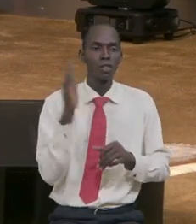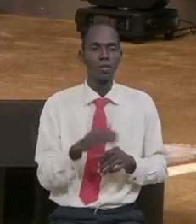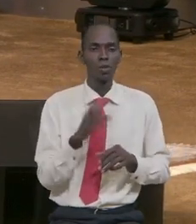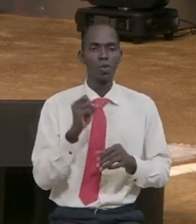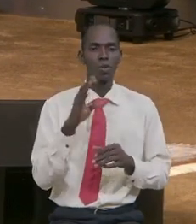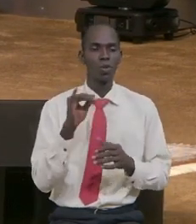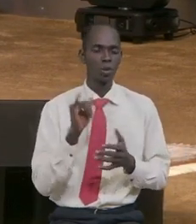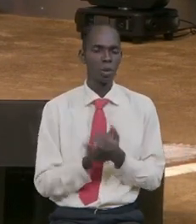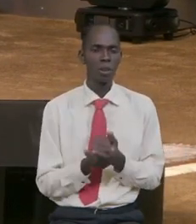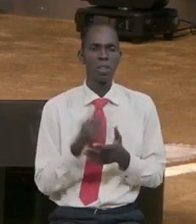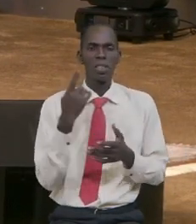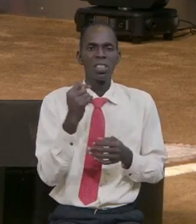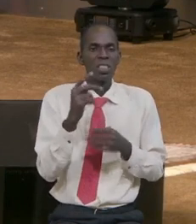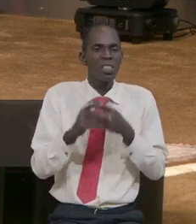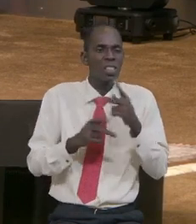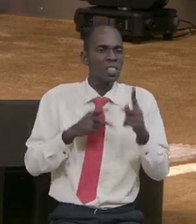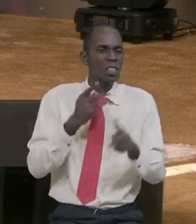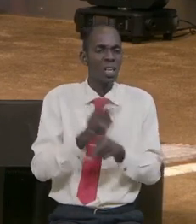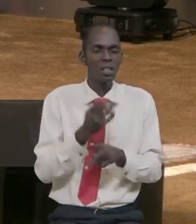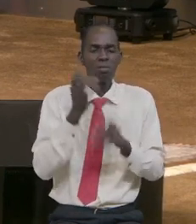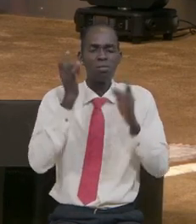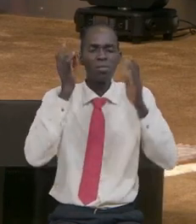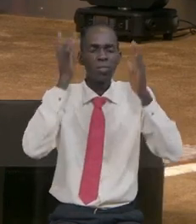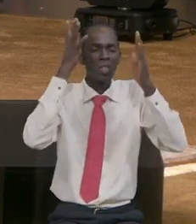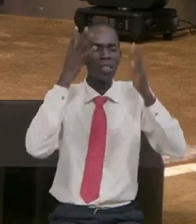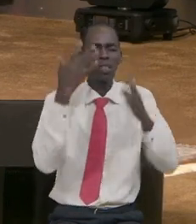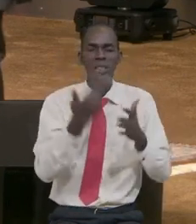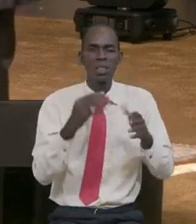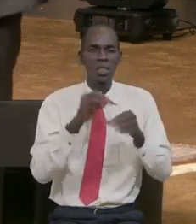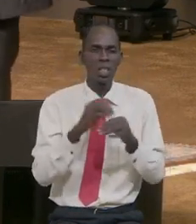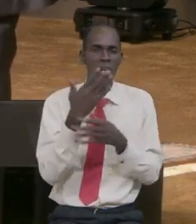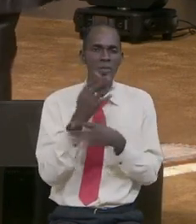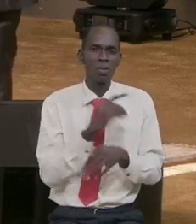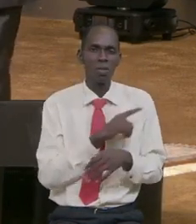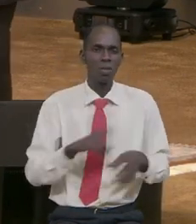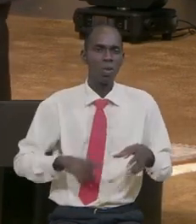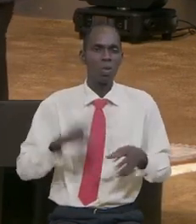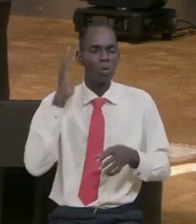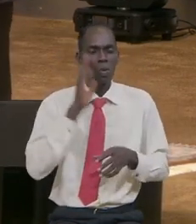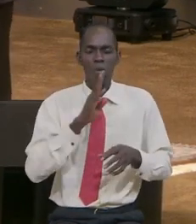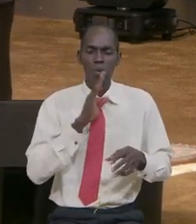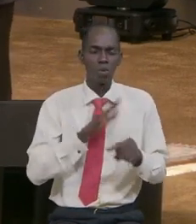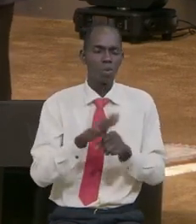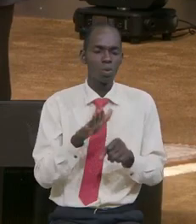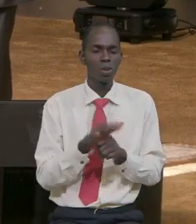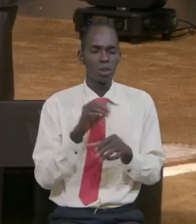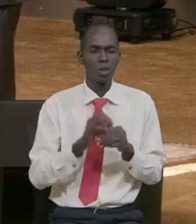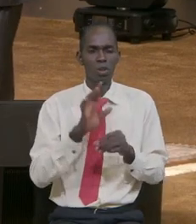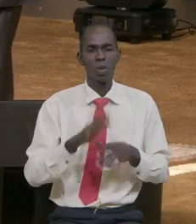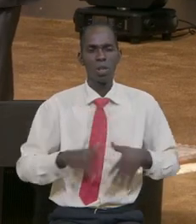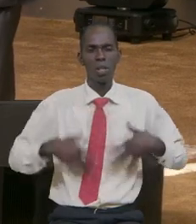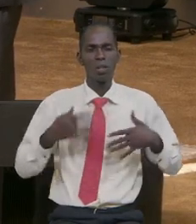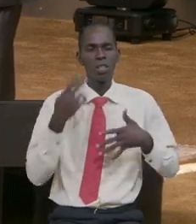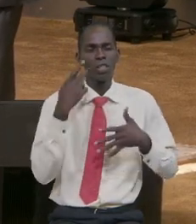the kind of the refining of the Lord will be complete in your life. Look at verse 14. In verse 14,